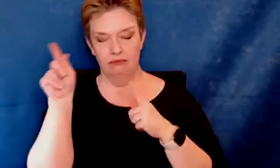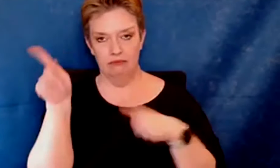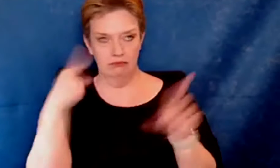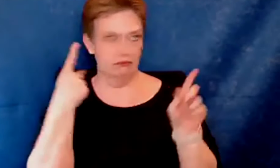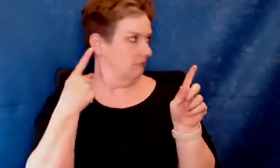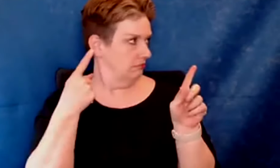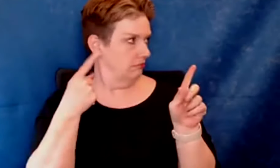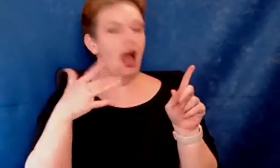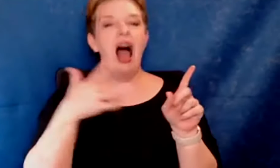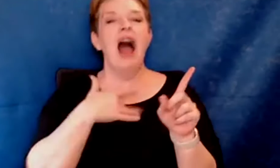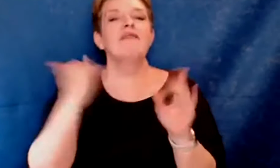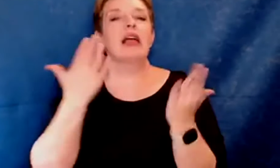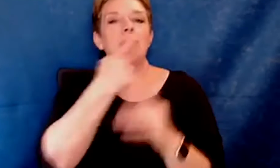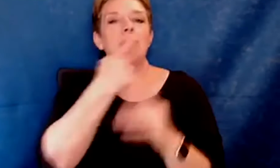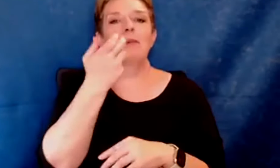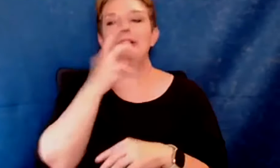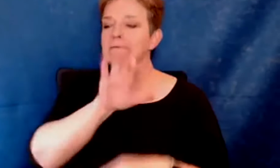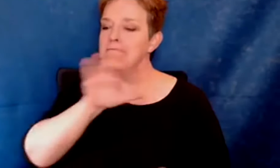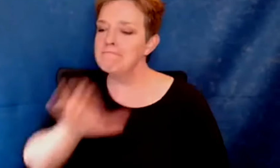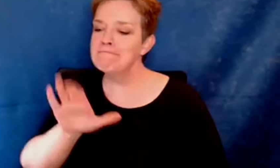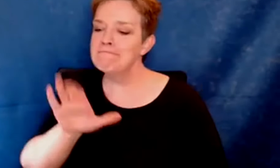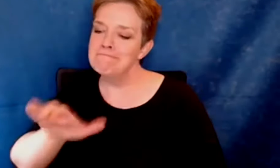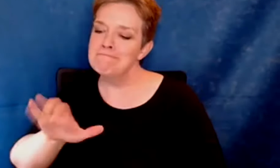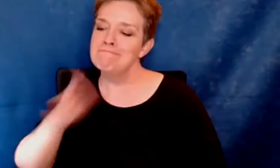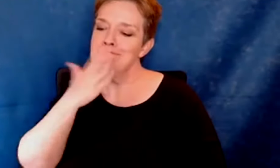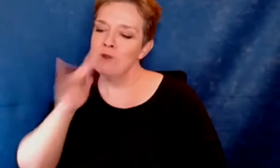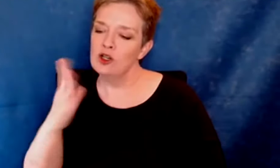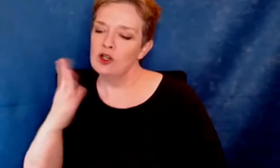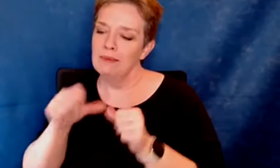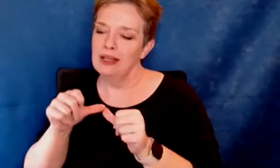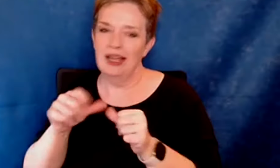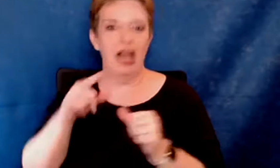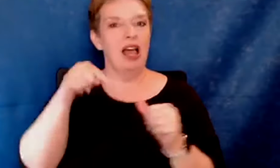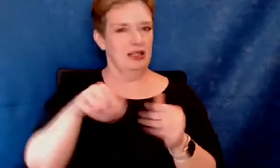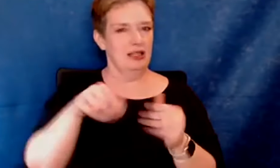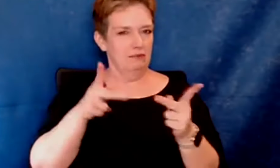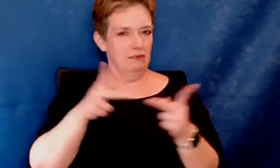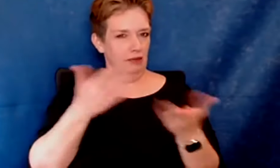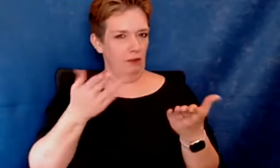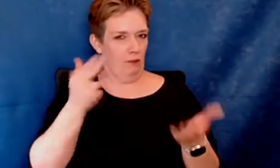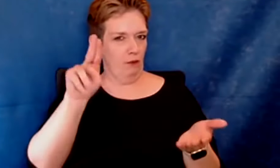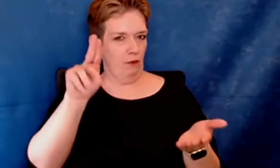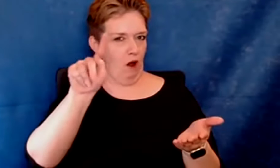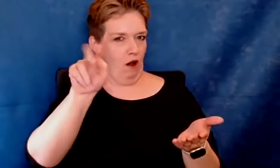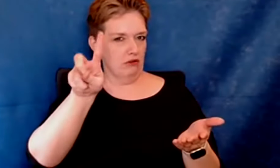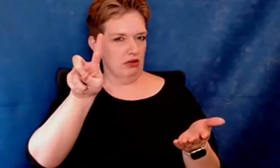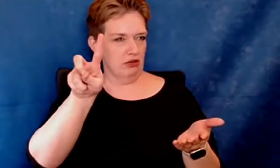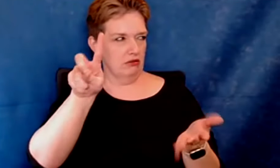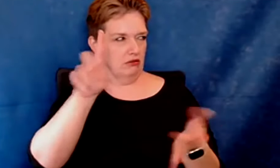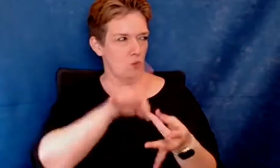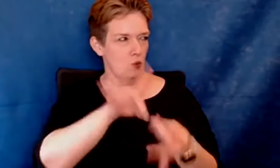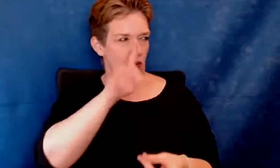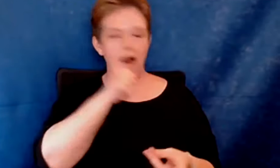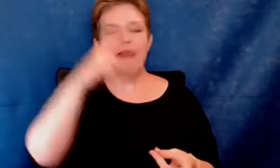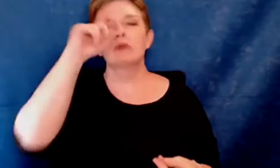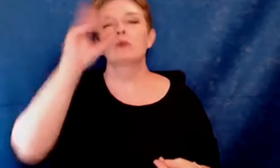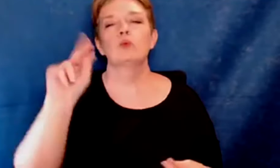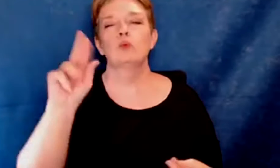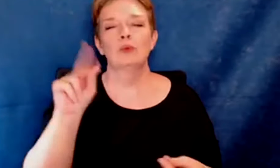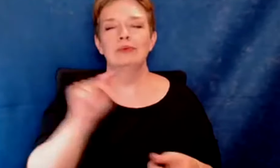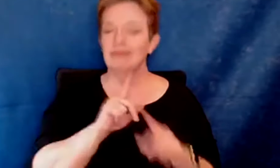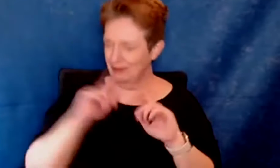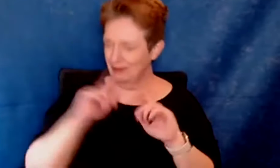keep at it. I don't know. This place isn't haunted, I don't think so. But as far as what was the question